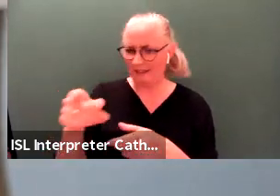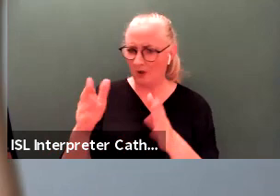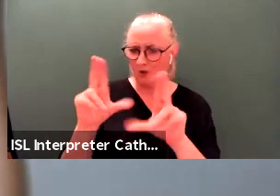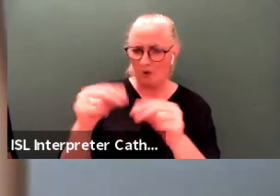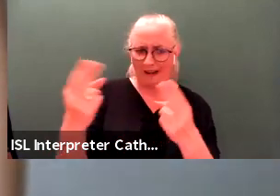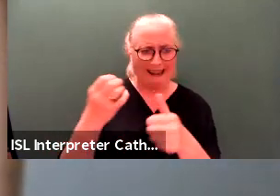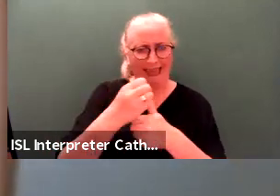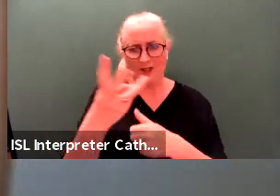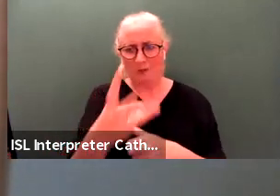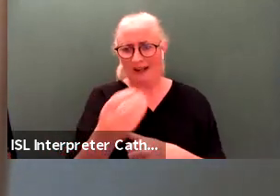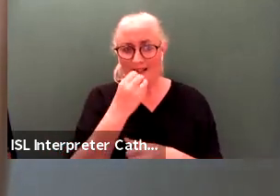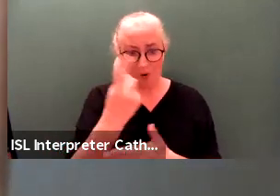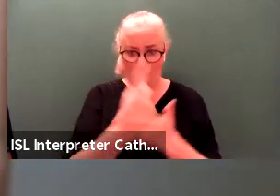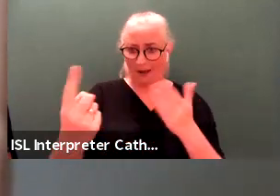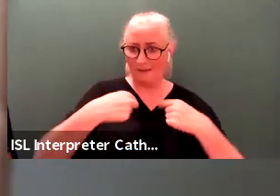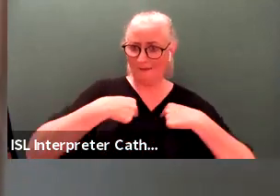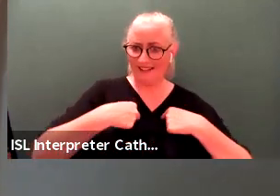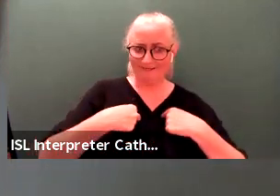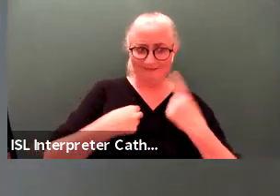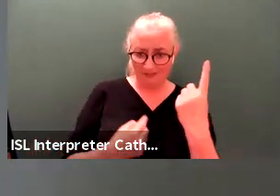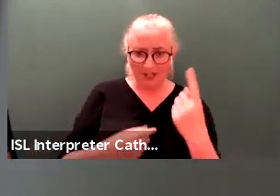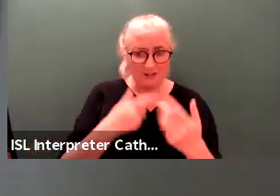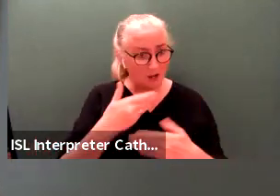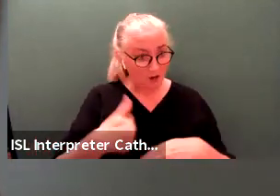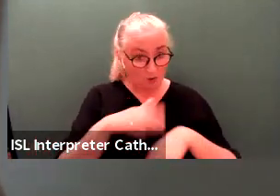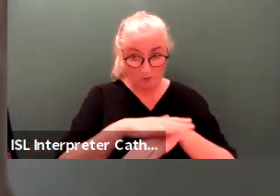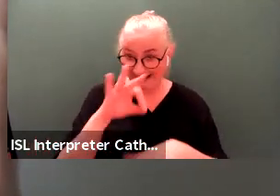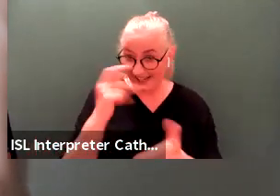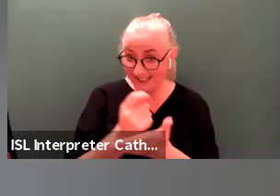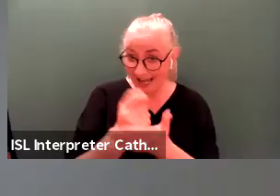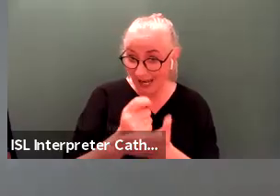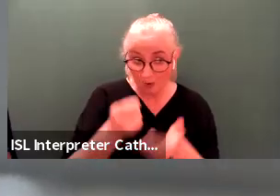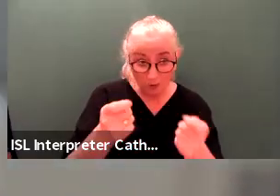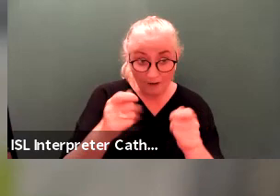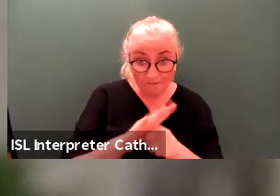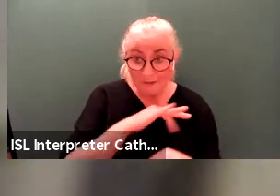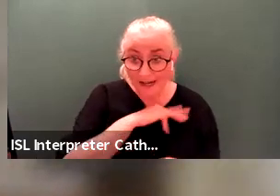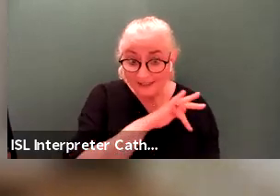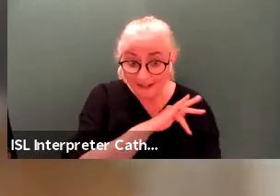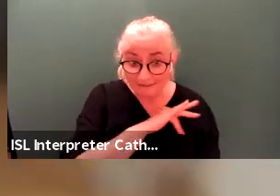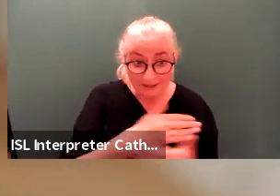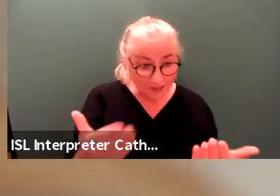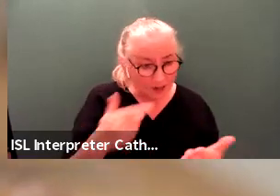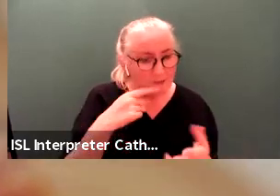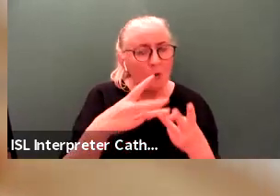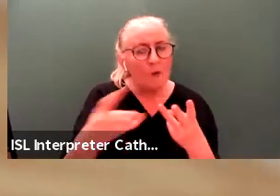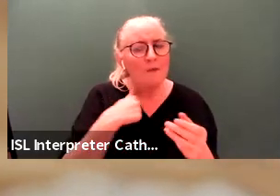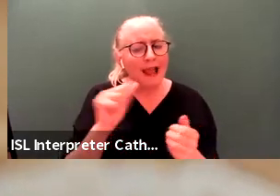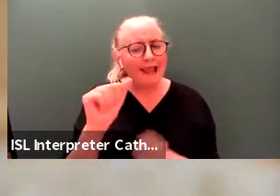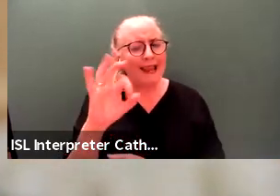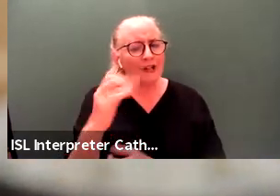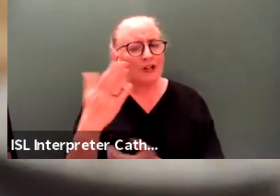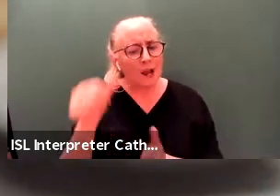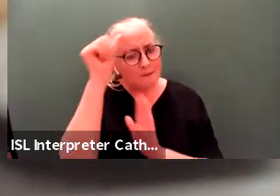in the house would eat them except me. Where would I get the time to cook for myself? As we get to the age where we